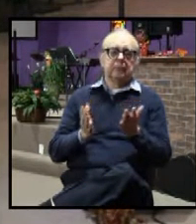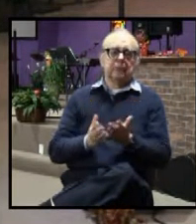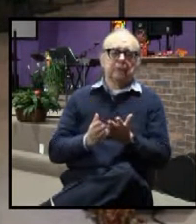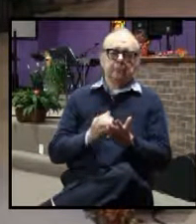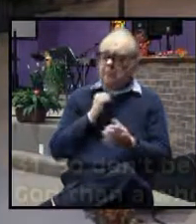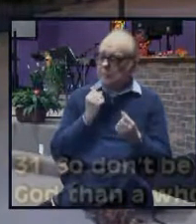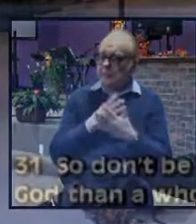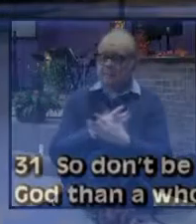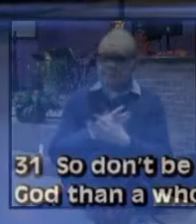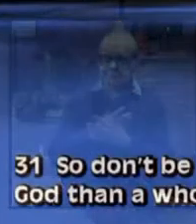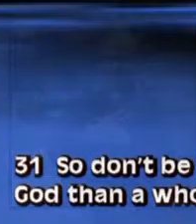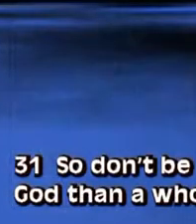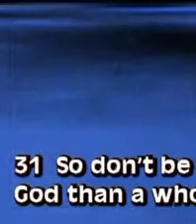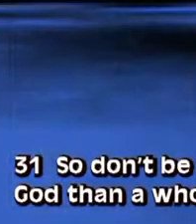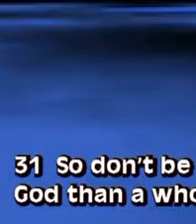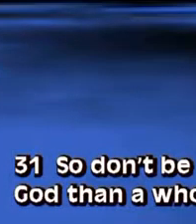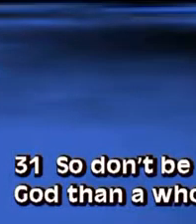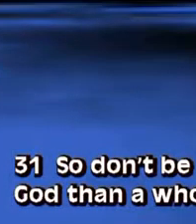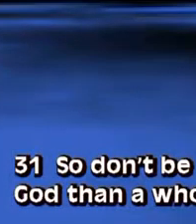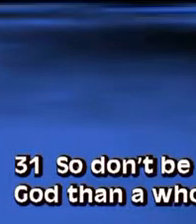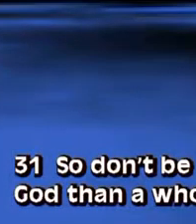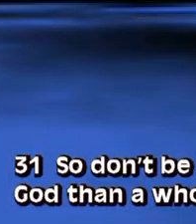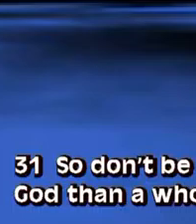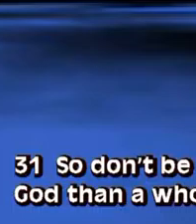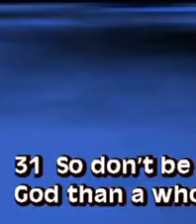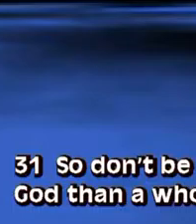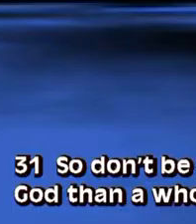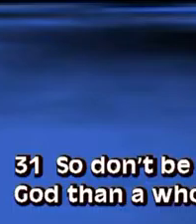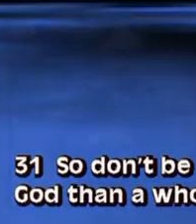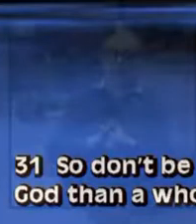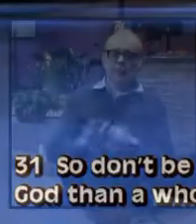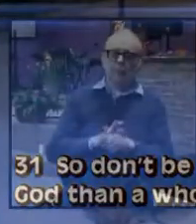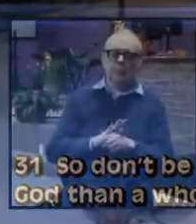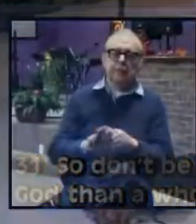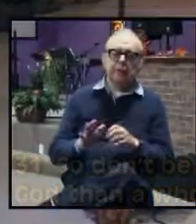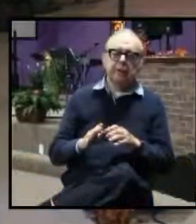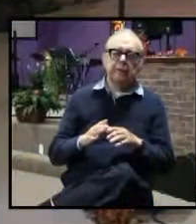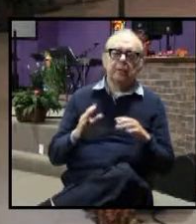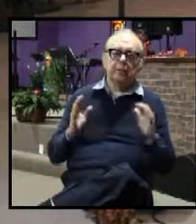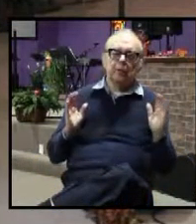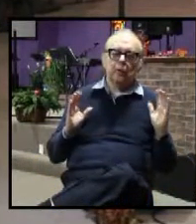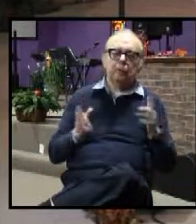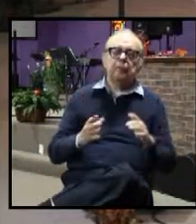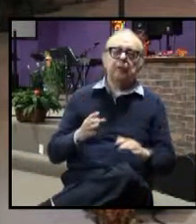the Bible says so, don't be afraid. You are far more valuable to him than a whole flock of sparrows.